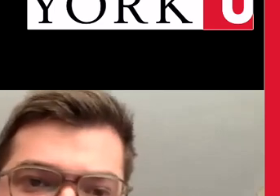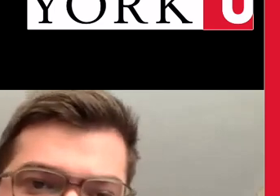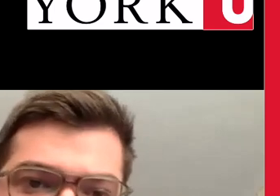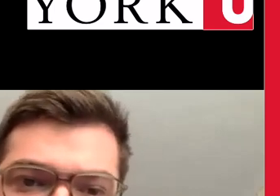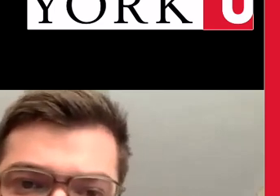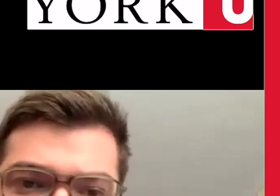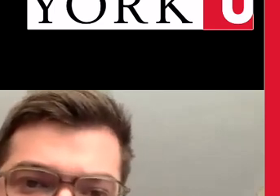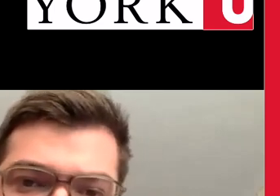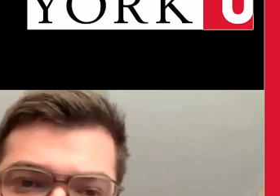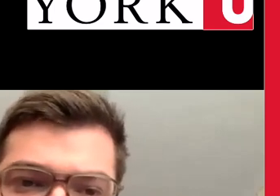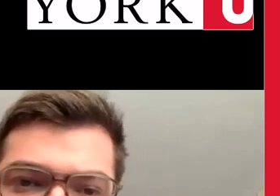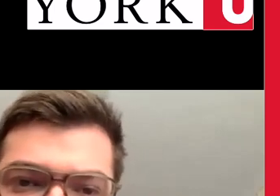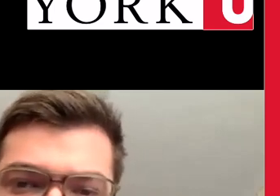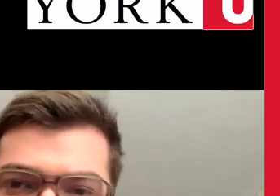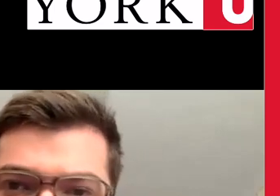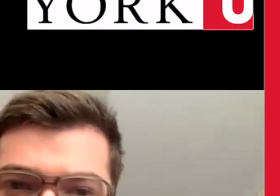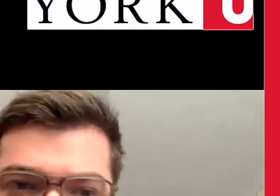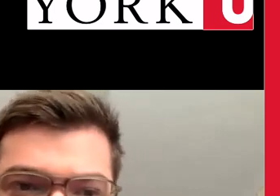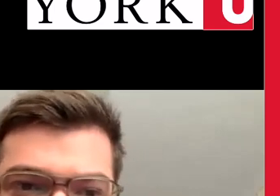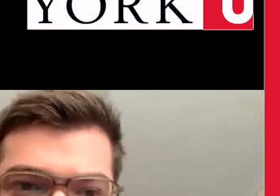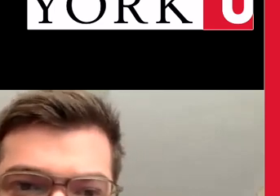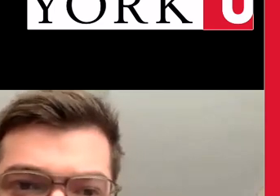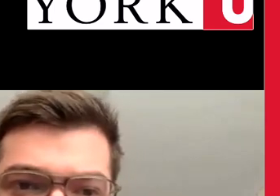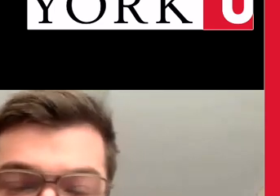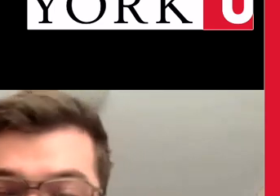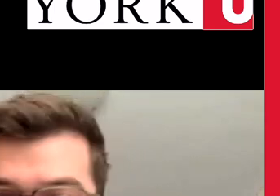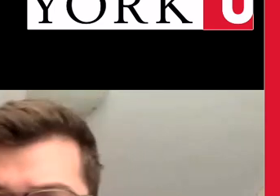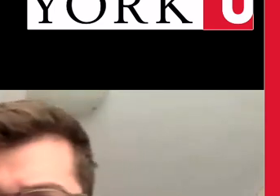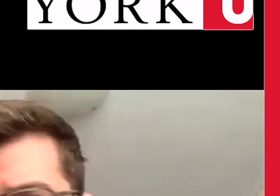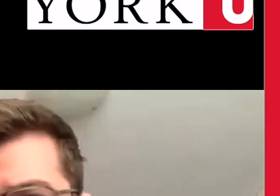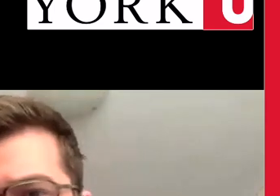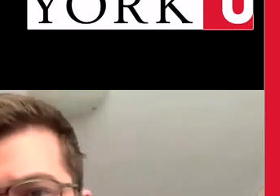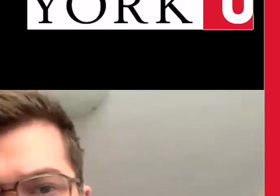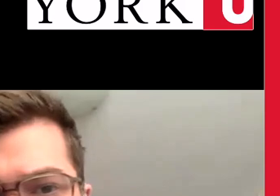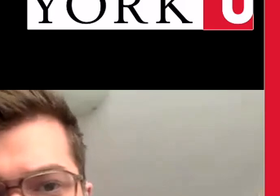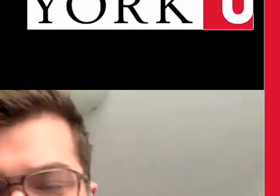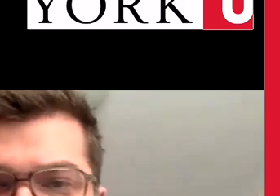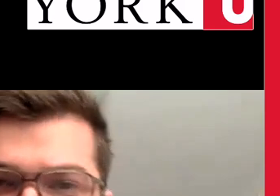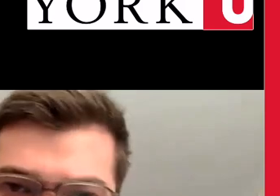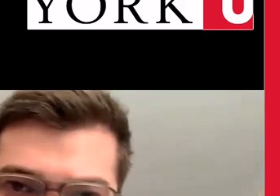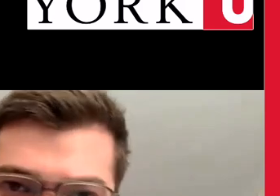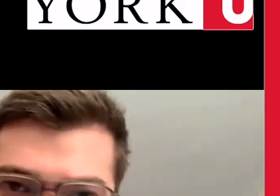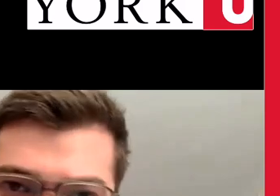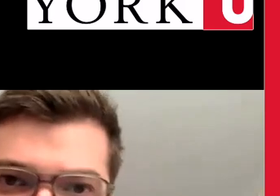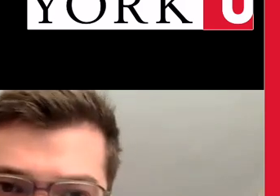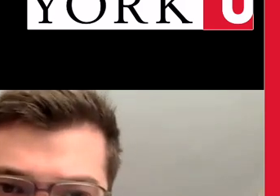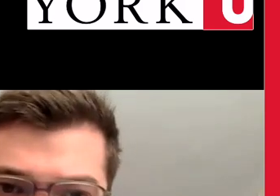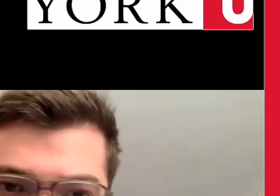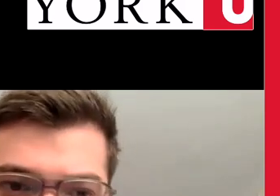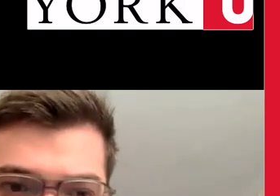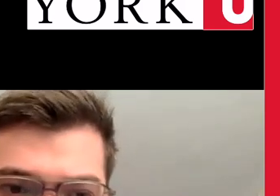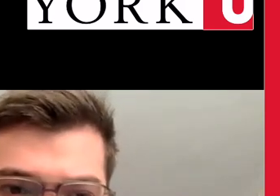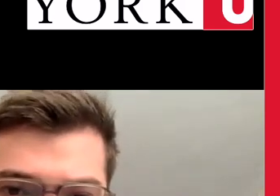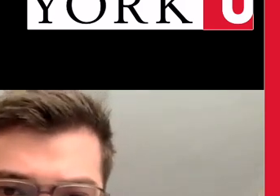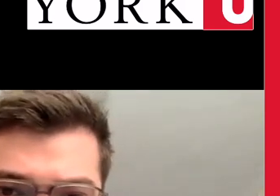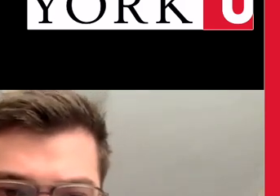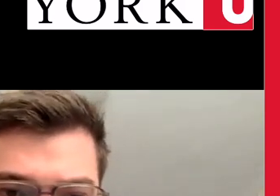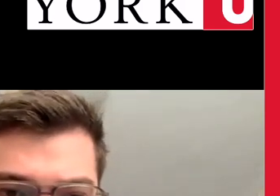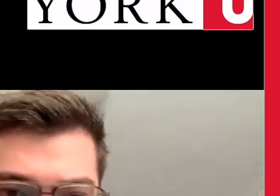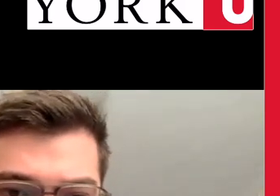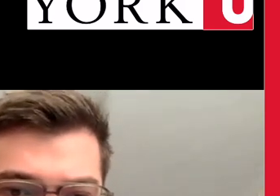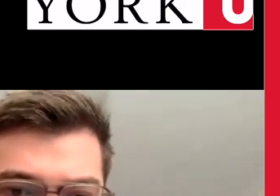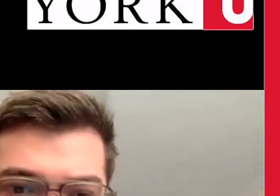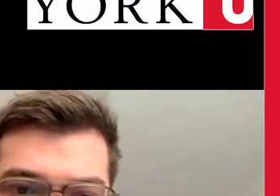Nation, Inuit, and Métis communities. We acknowledge the current treaty holders, the Mississaugas of the Credit First Nation.